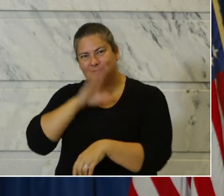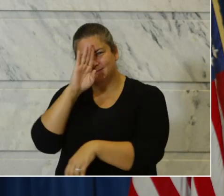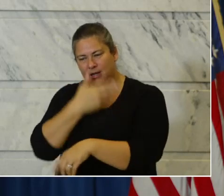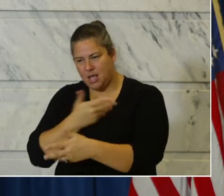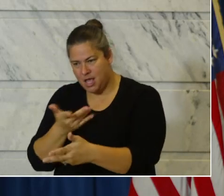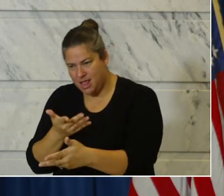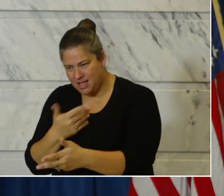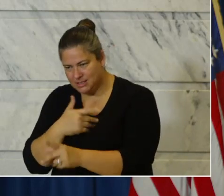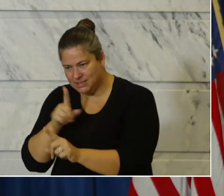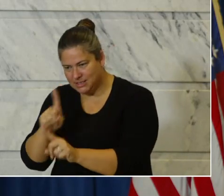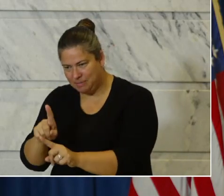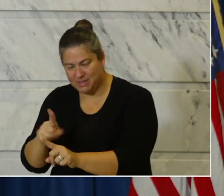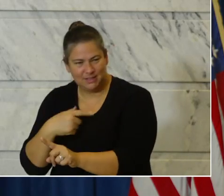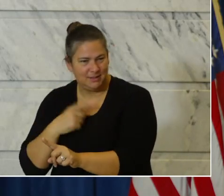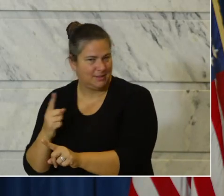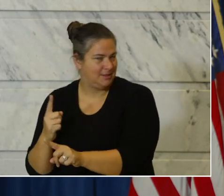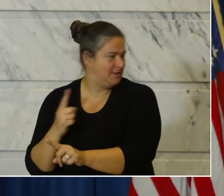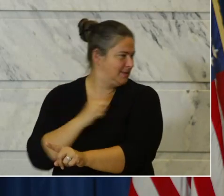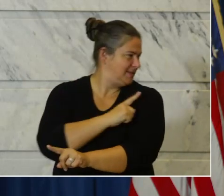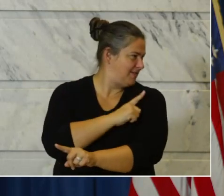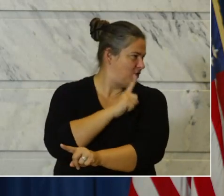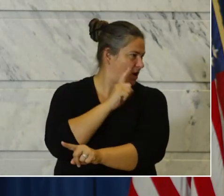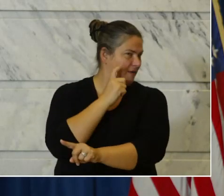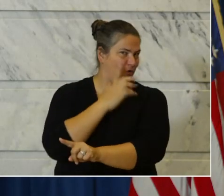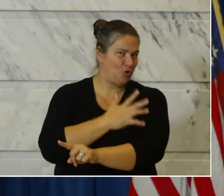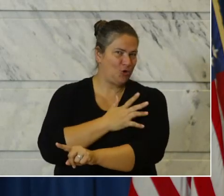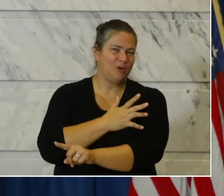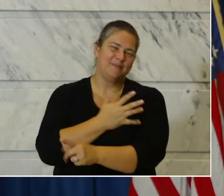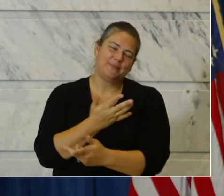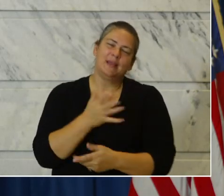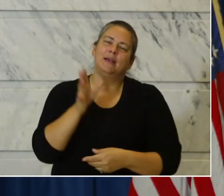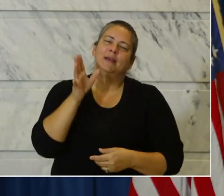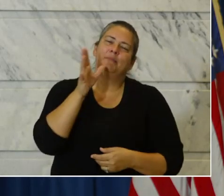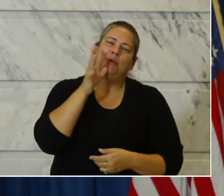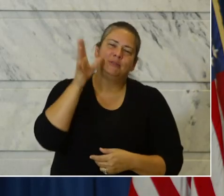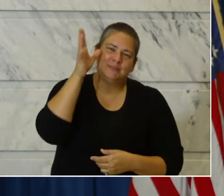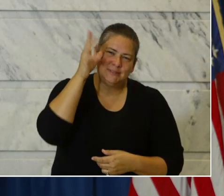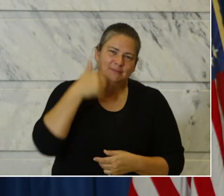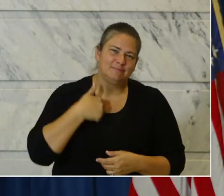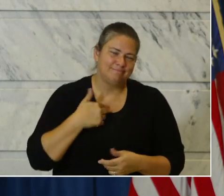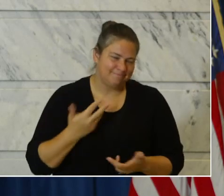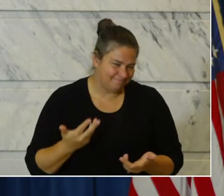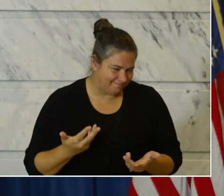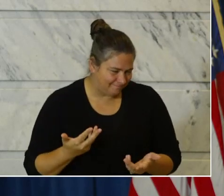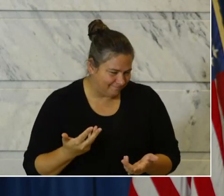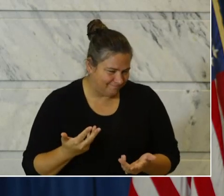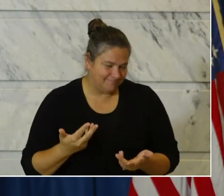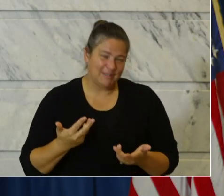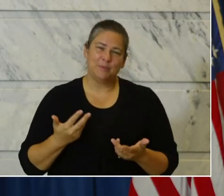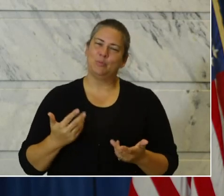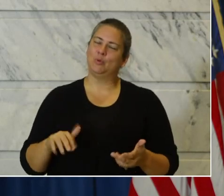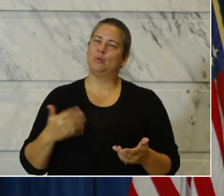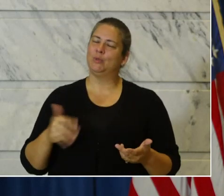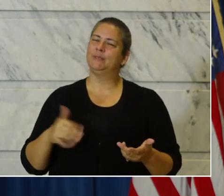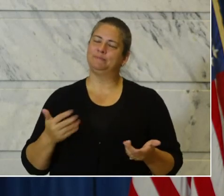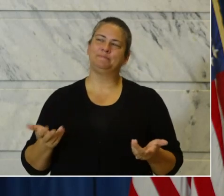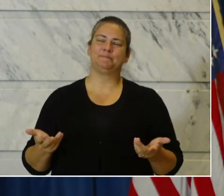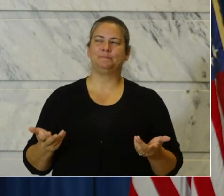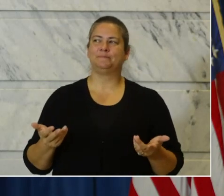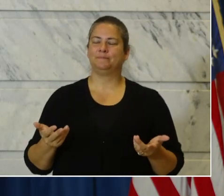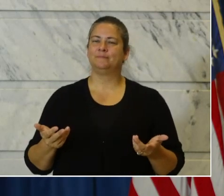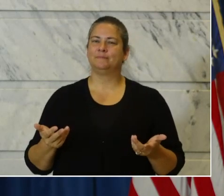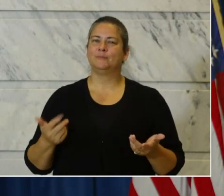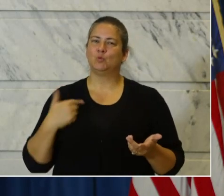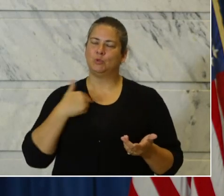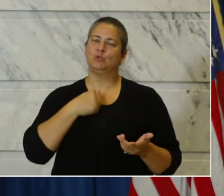your obligations, not your duty as a parent. Boy, we